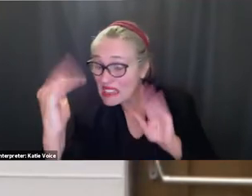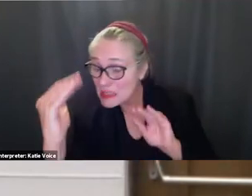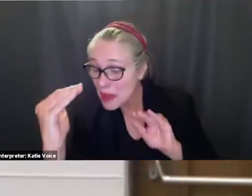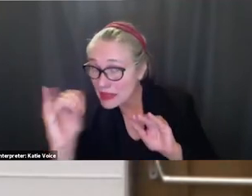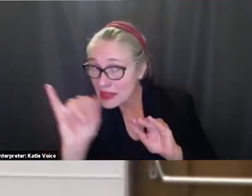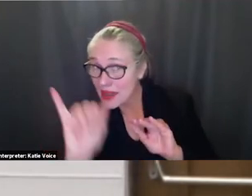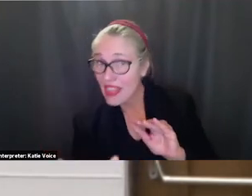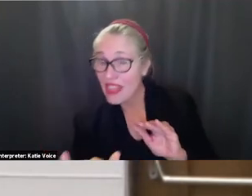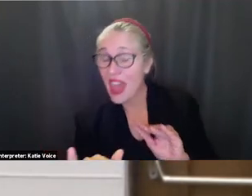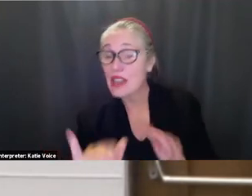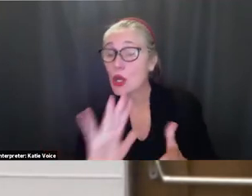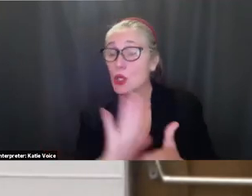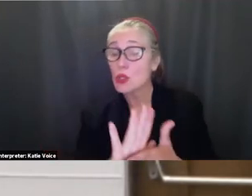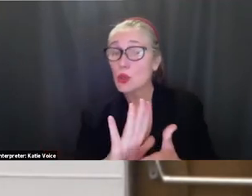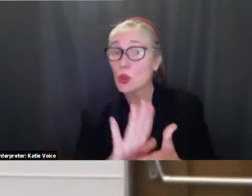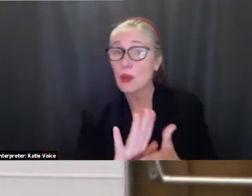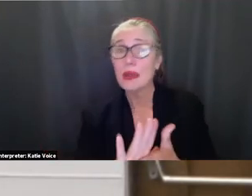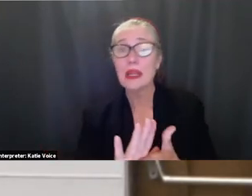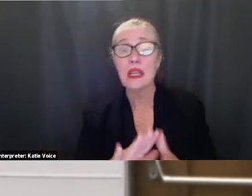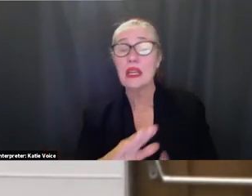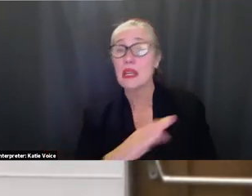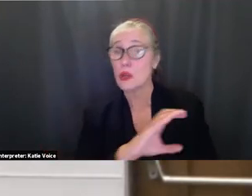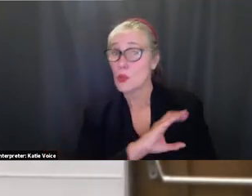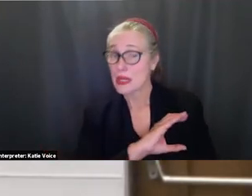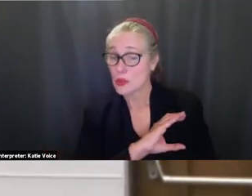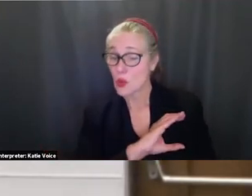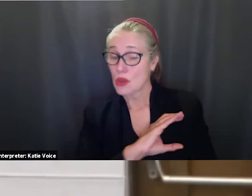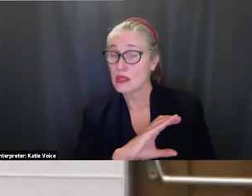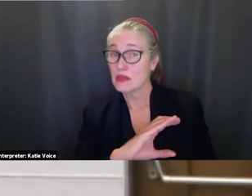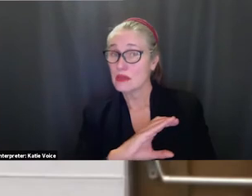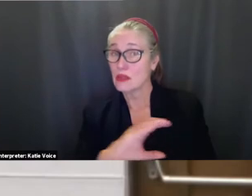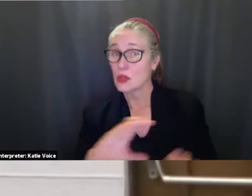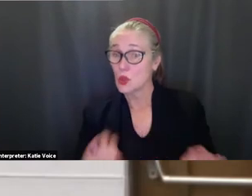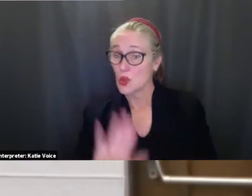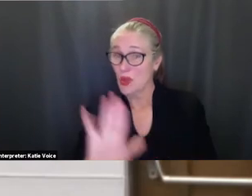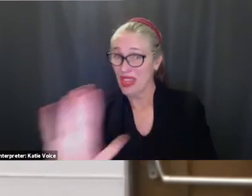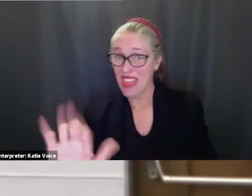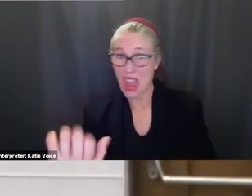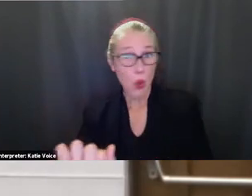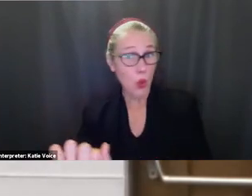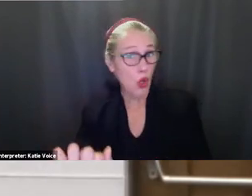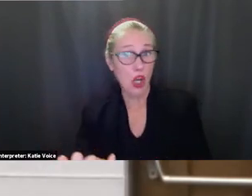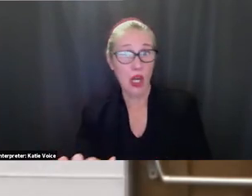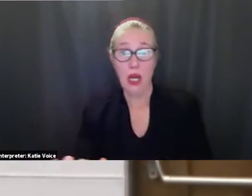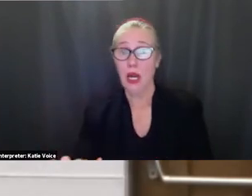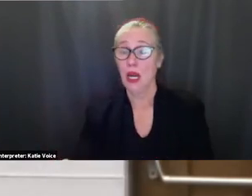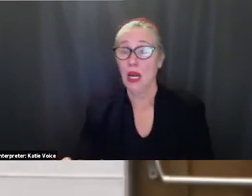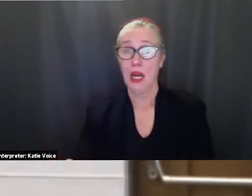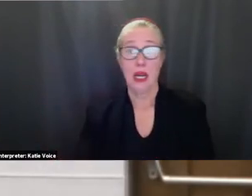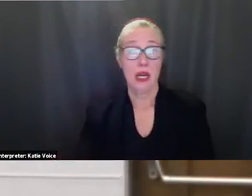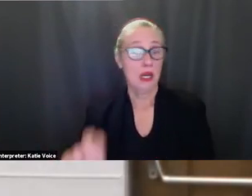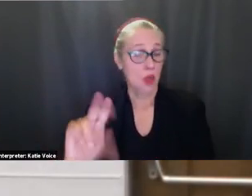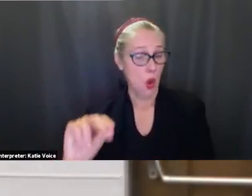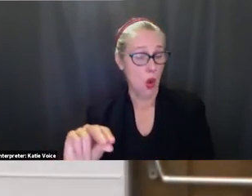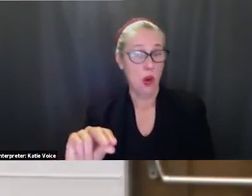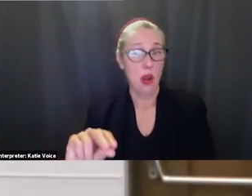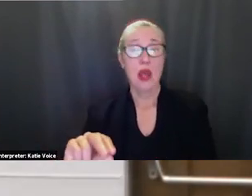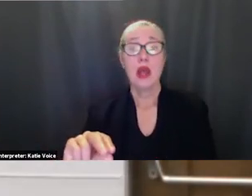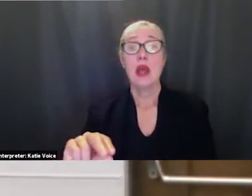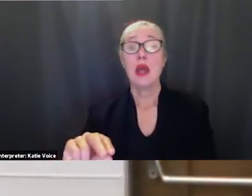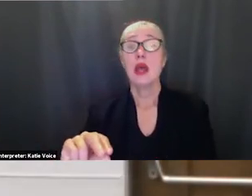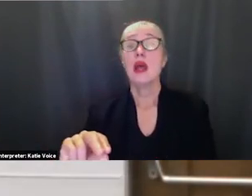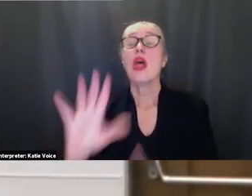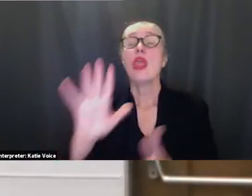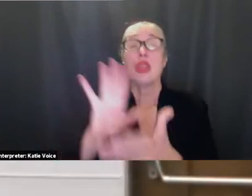deputy to conduct their work uh for them that it is the role of the school administrator to